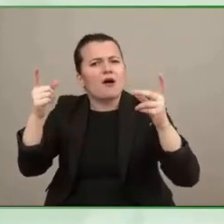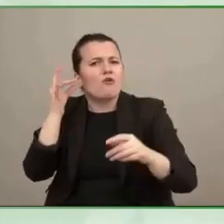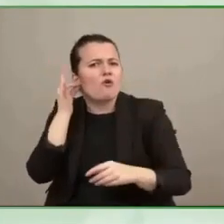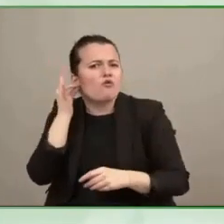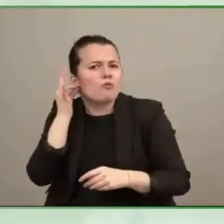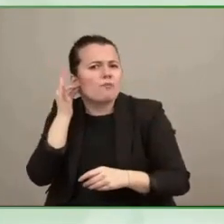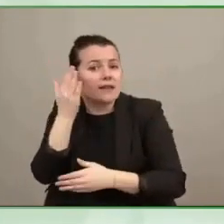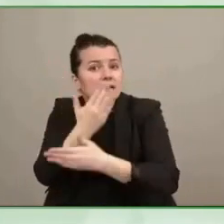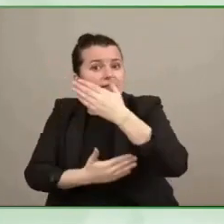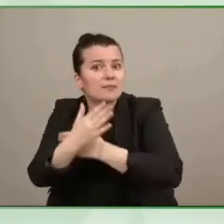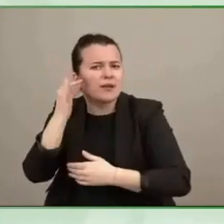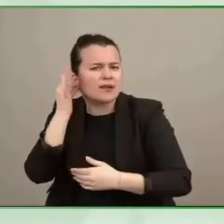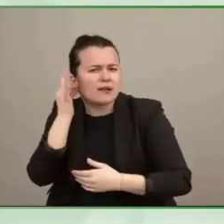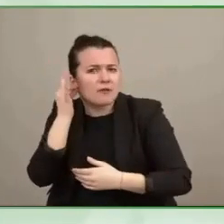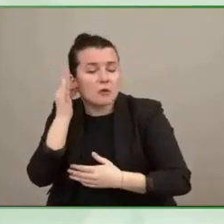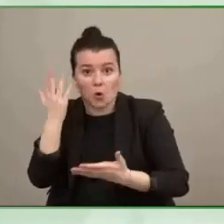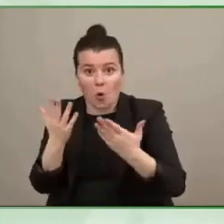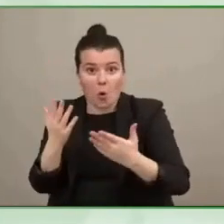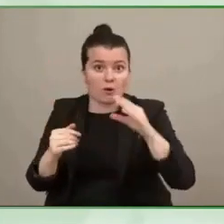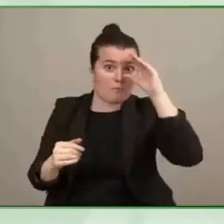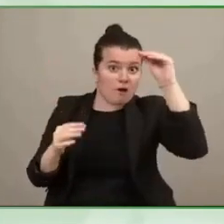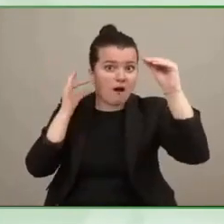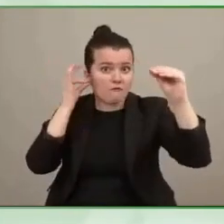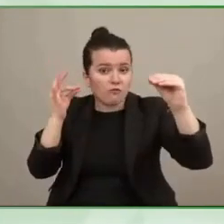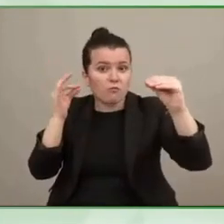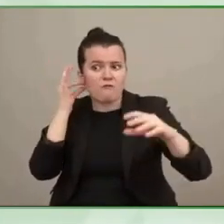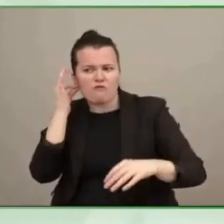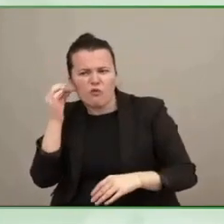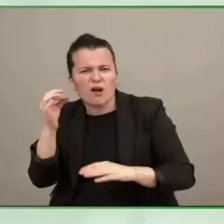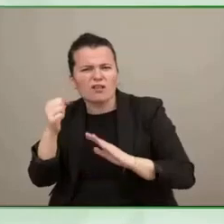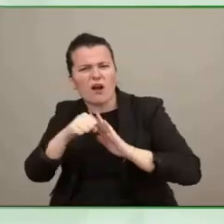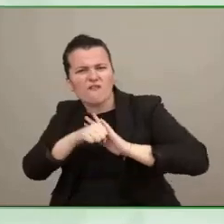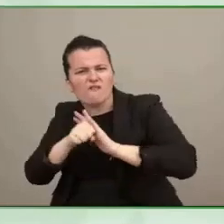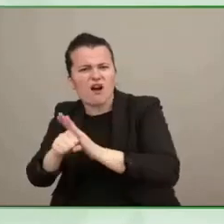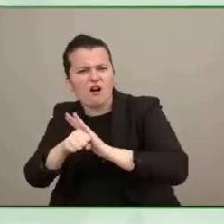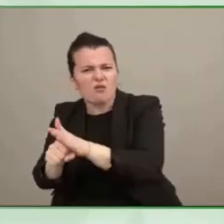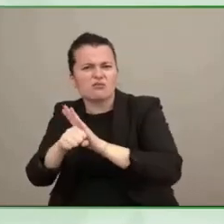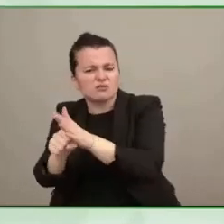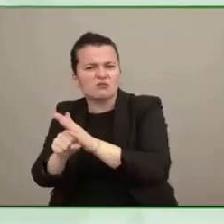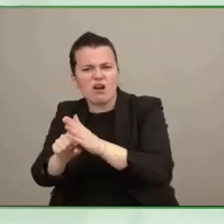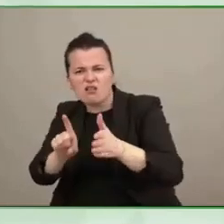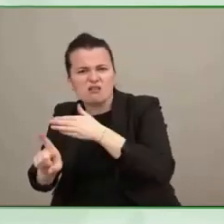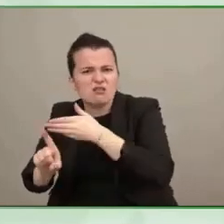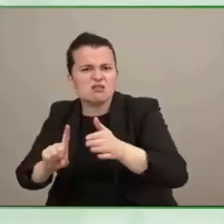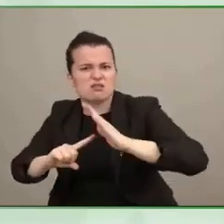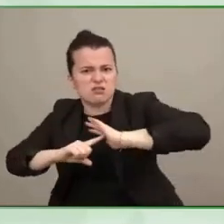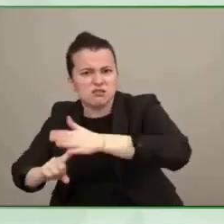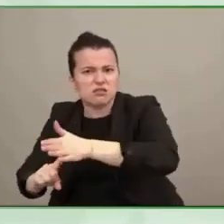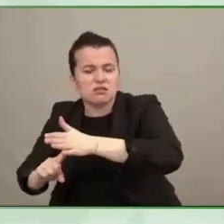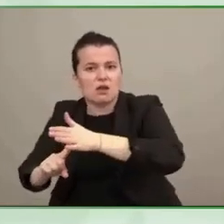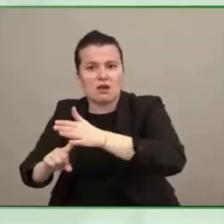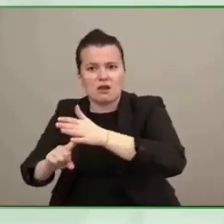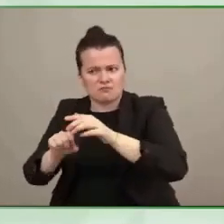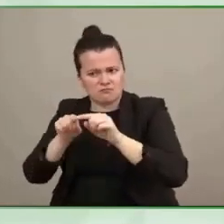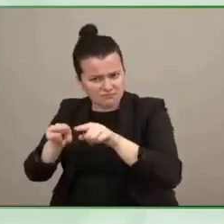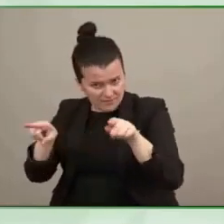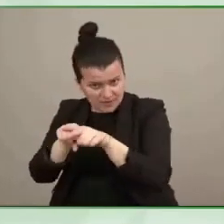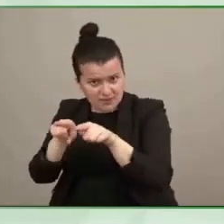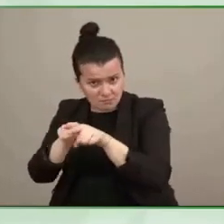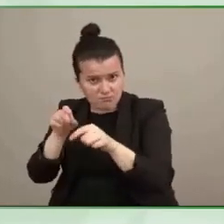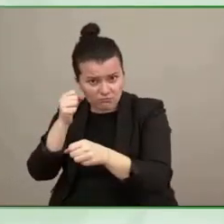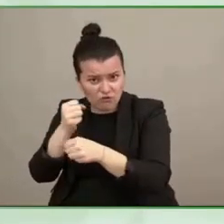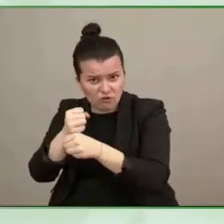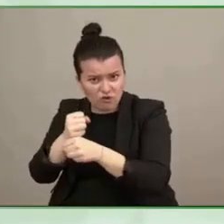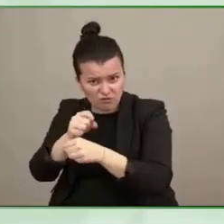here, especially with the gender-based violence? Yeah, exactly. So as you